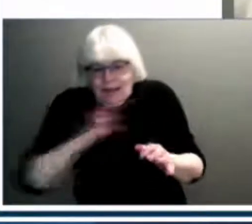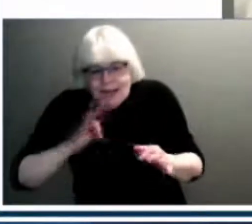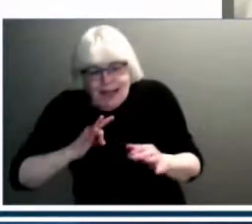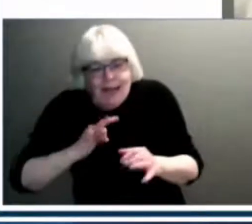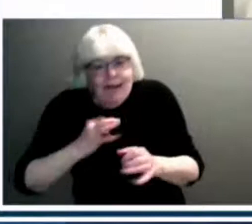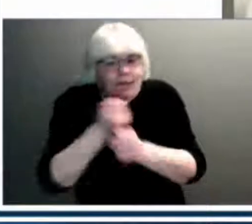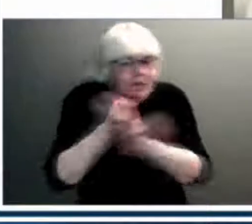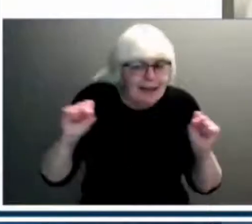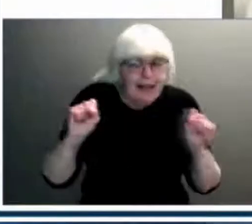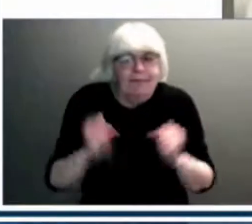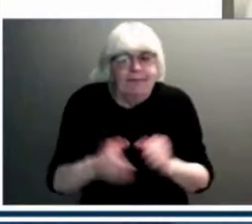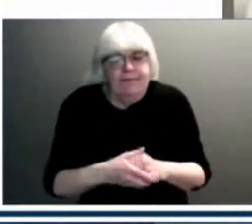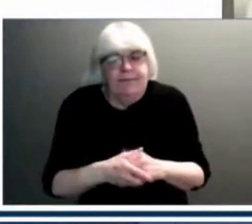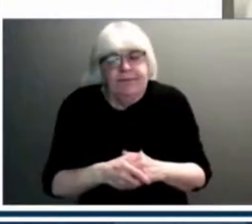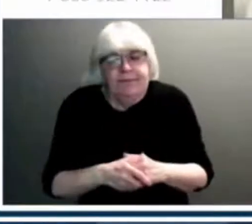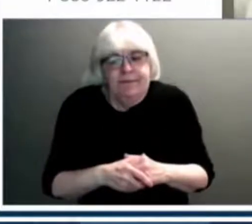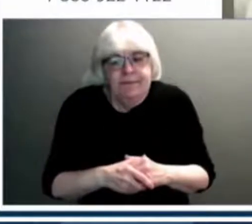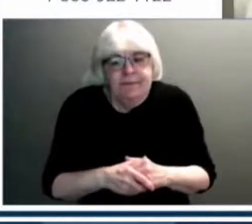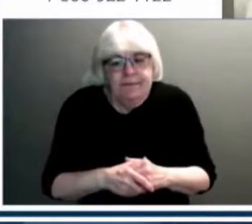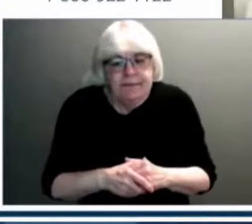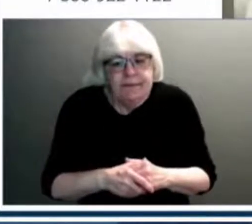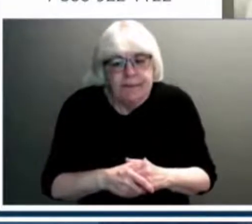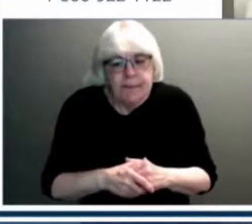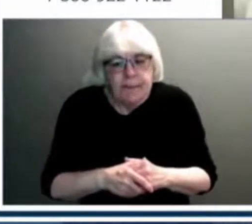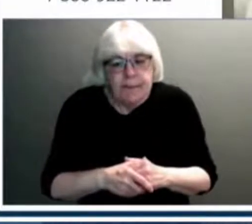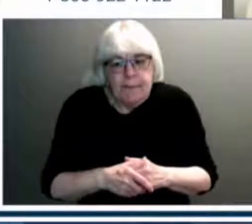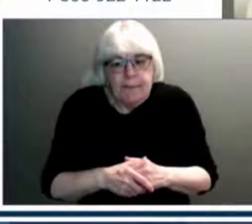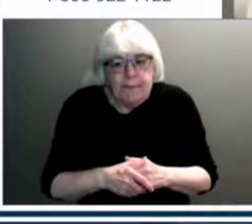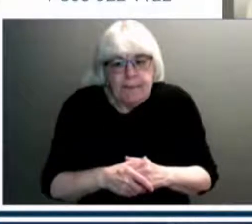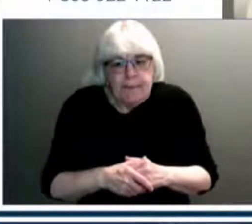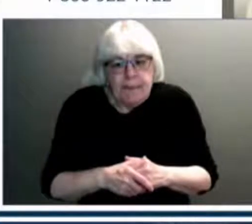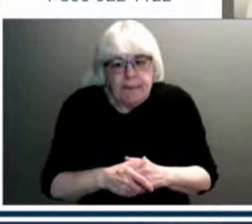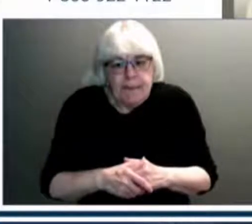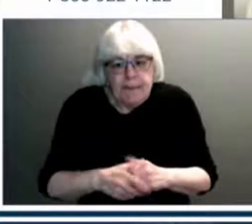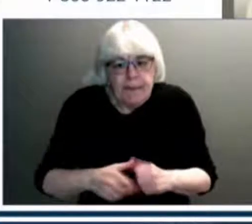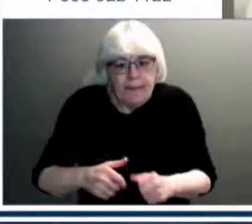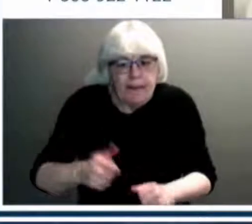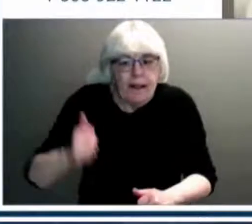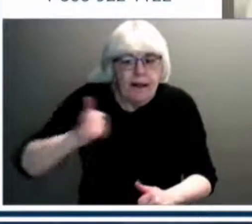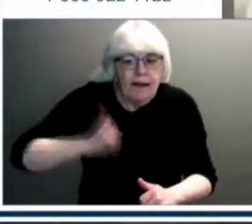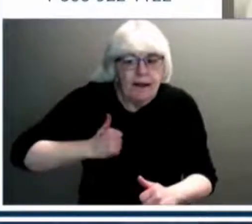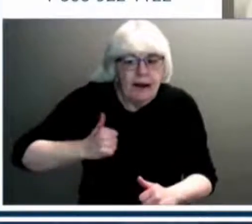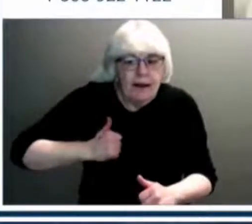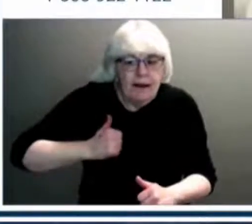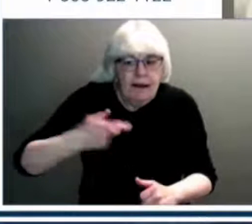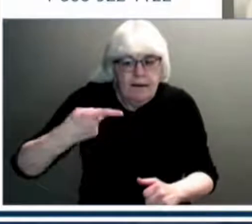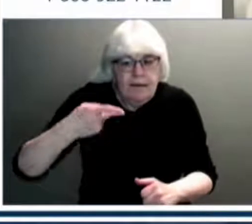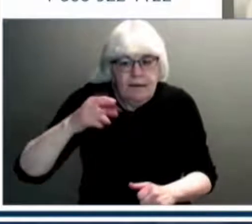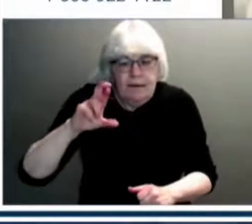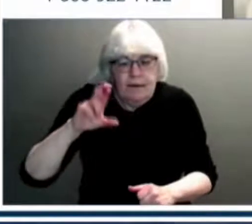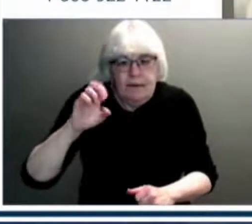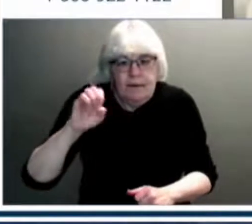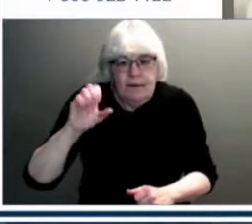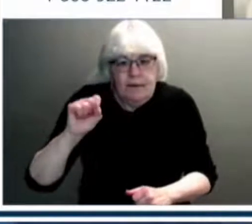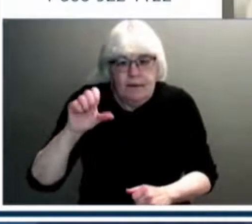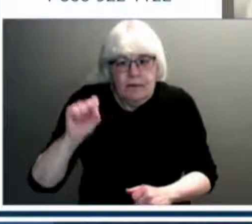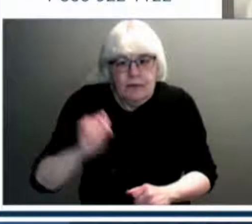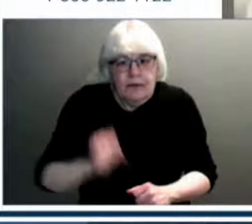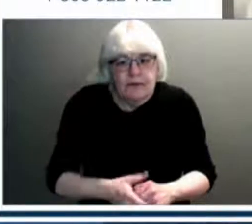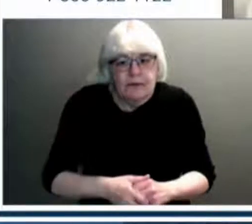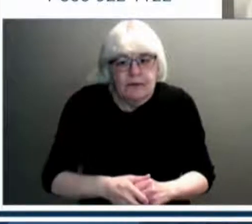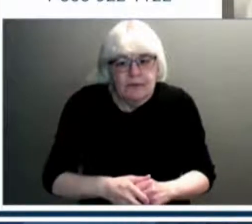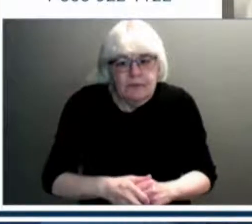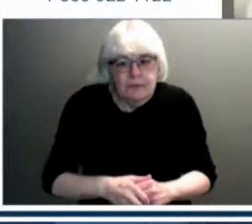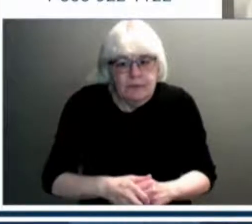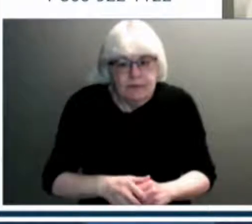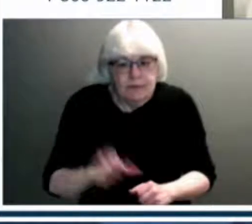we'll go to Keith Doucette at the Canadian Press. Go ahead, Keith. Hi, Dr. Strang. I recall you previously expressing some